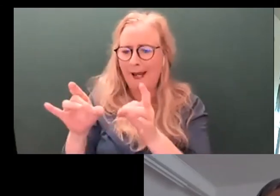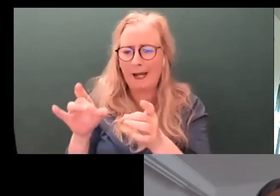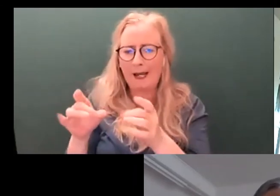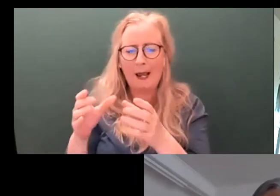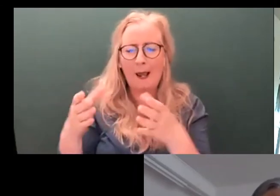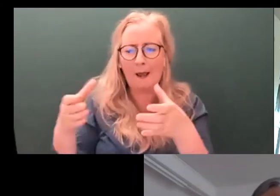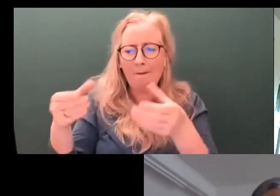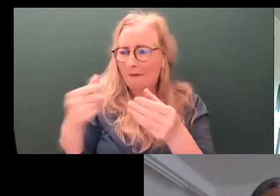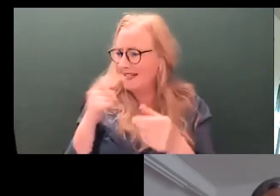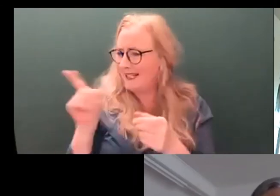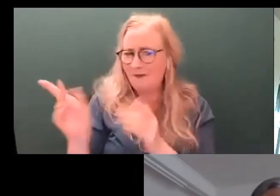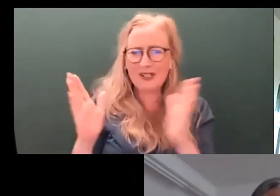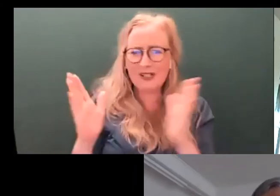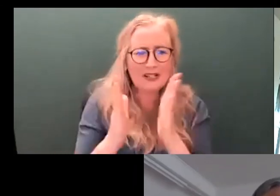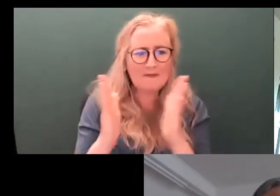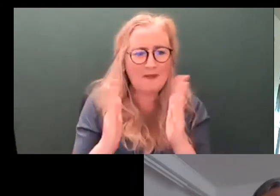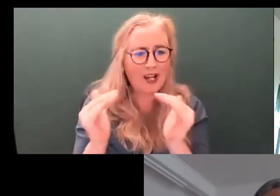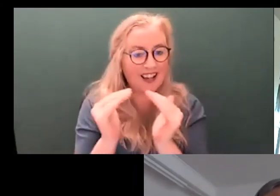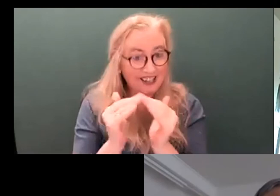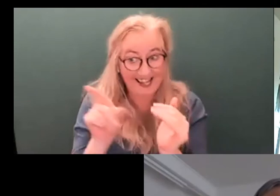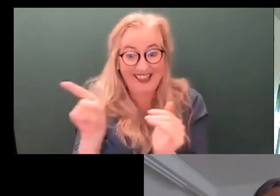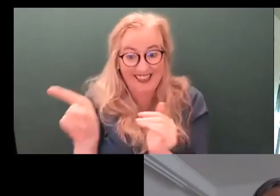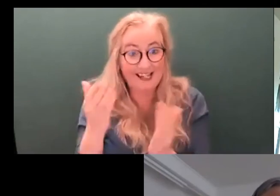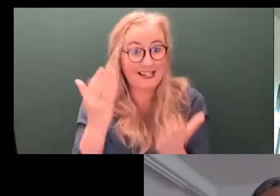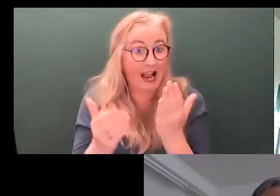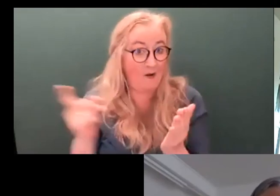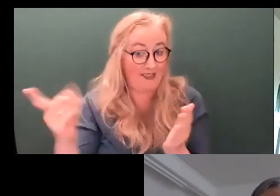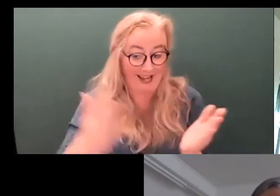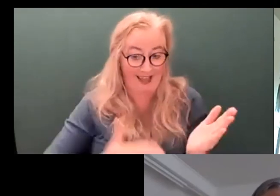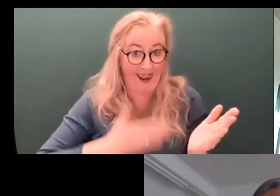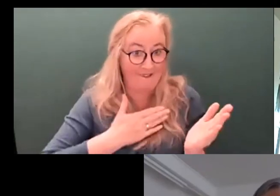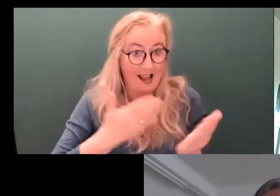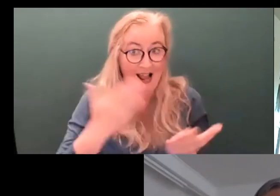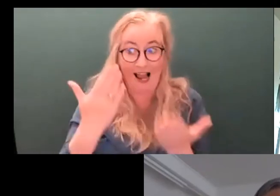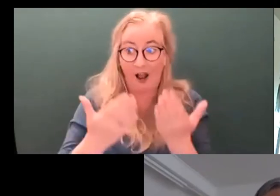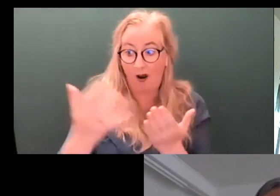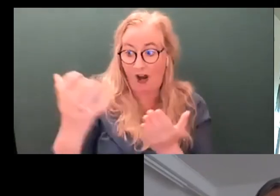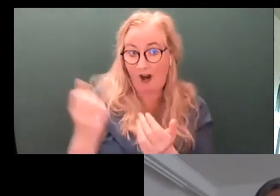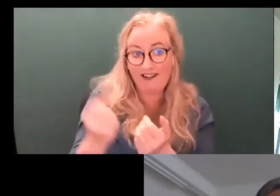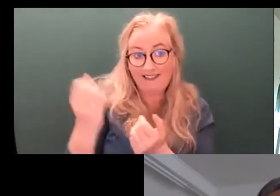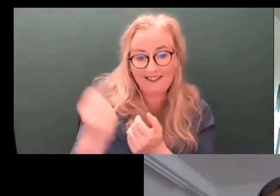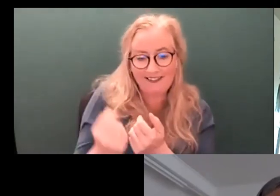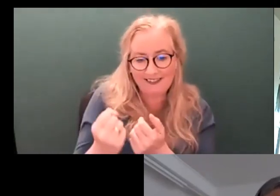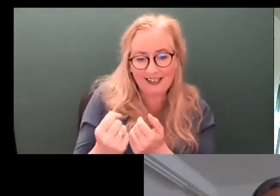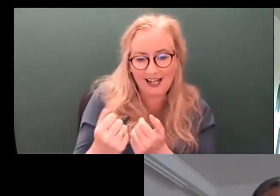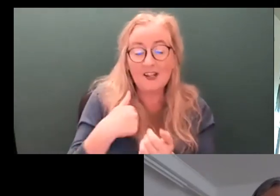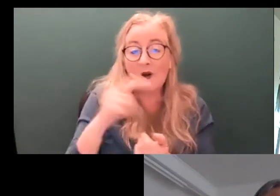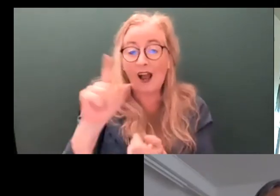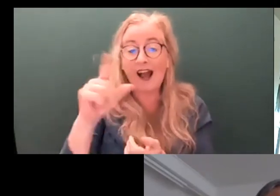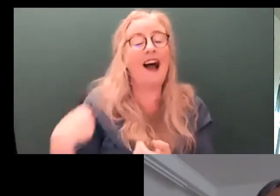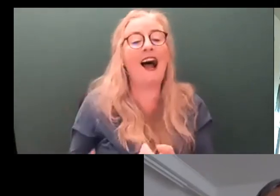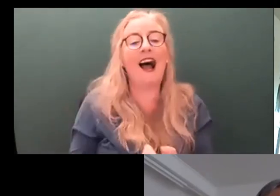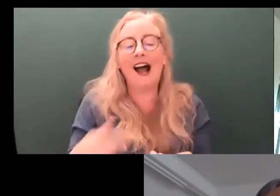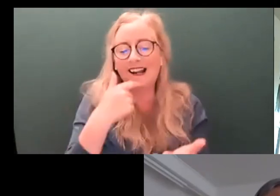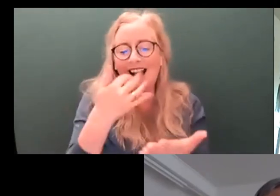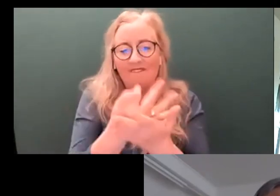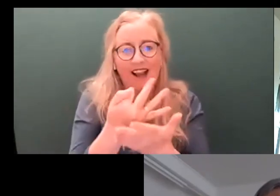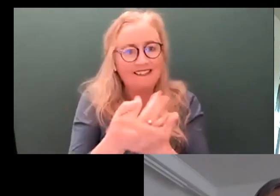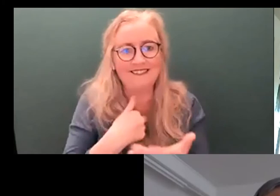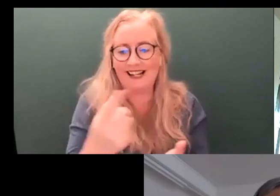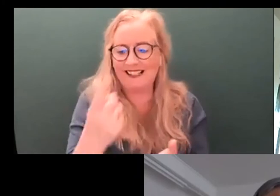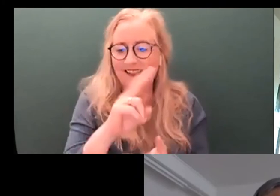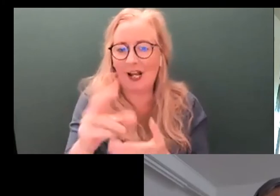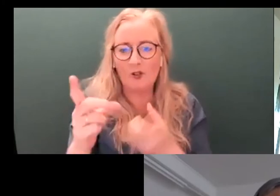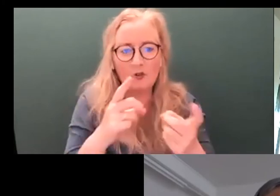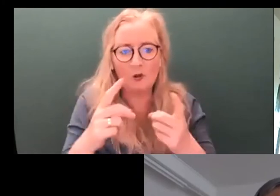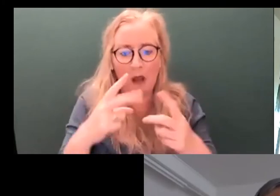cottage and that was how they lived their life and that's how they made their money. And I'll confess, I haven't done anything about that. I haven't dug